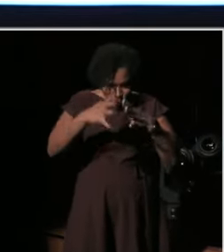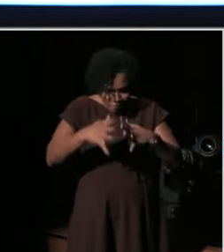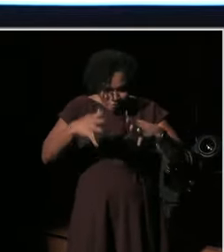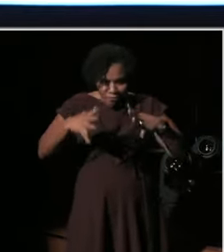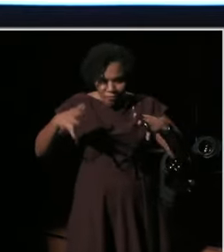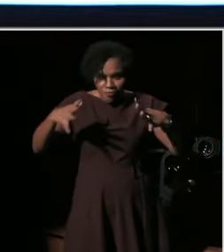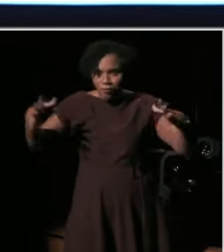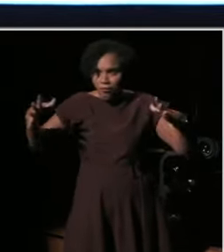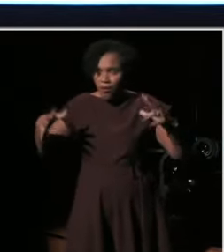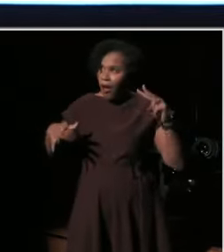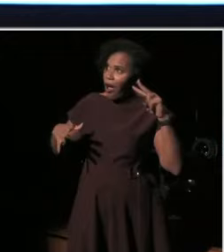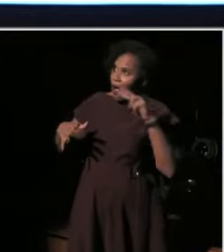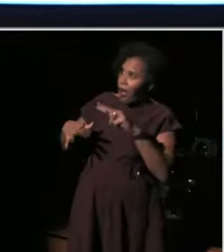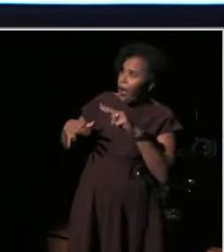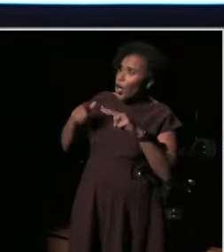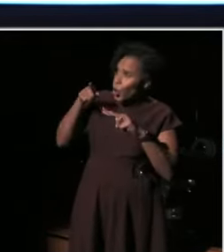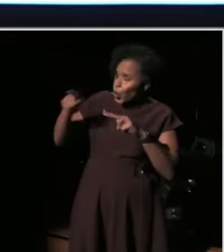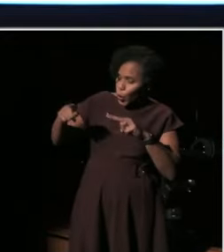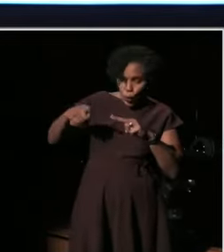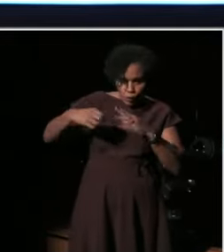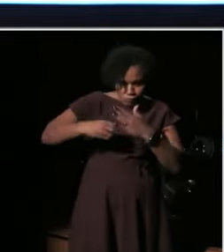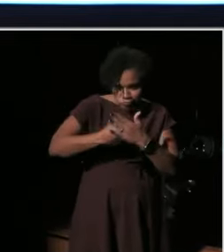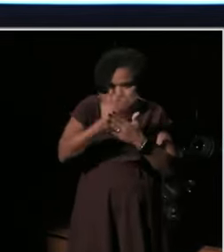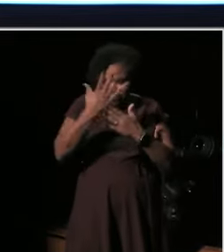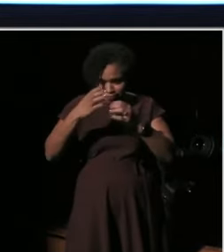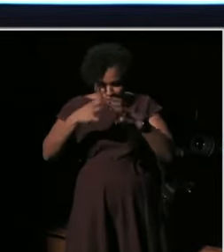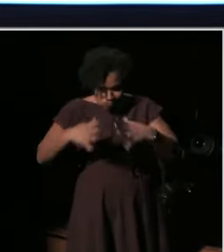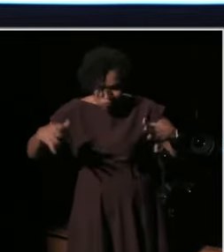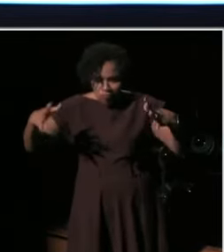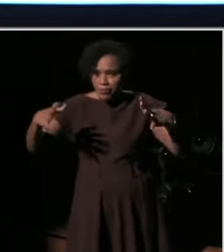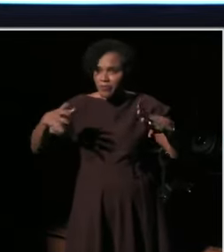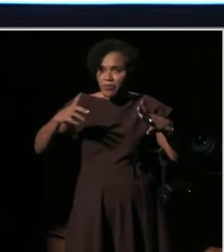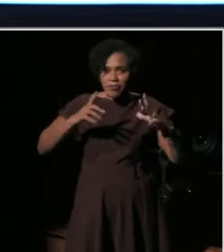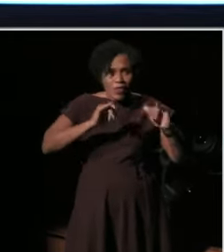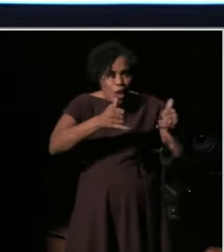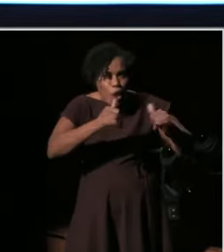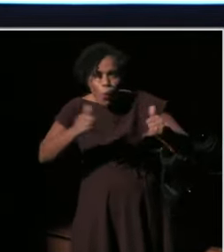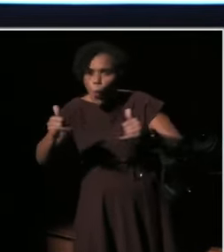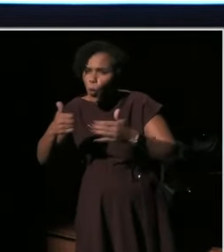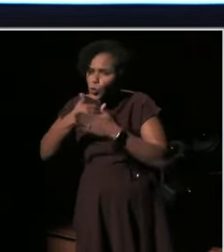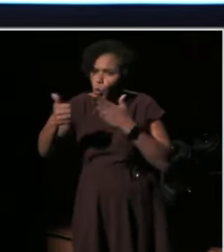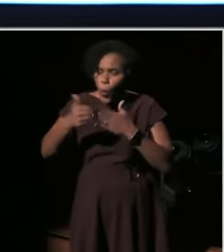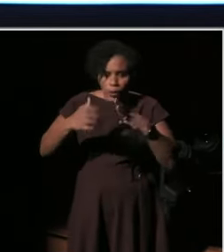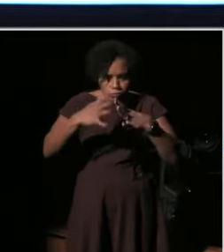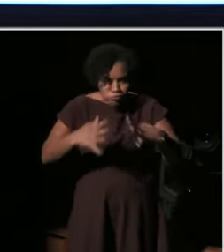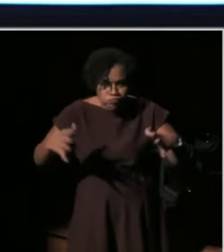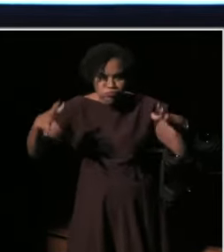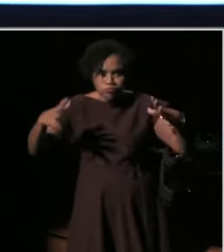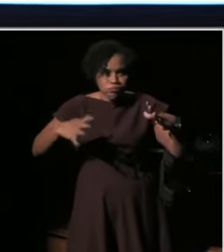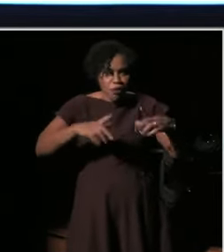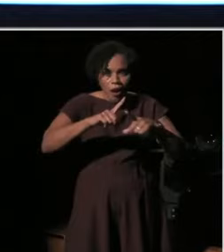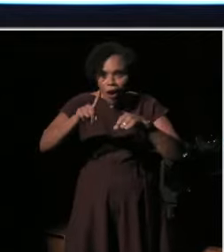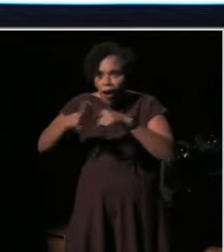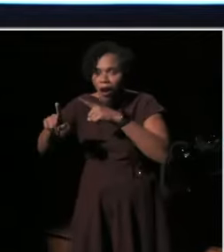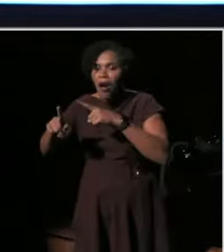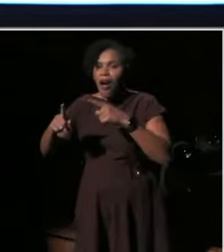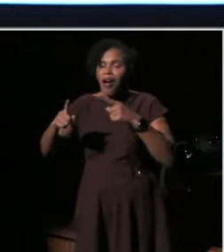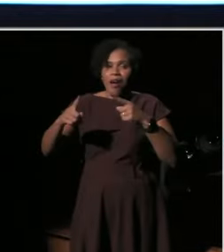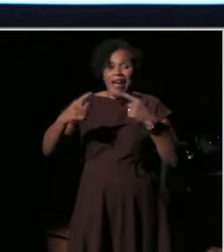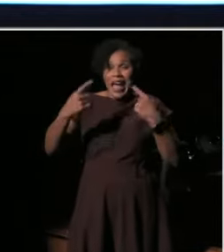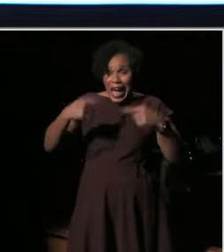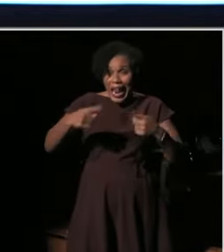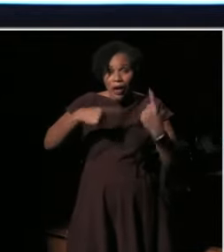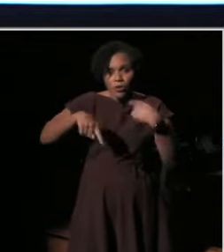time that I've been here, and you've consistently expanded and evolved the awards and our DocLab training programs, which have enabled us to